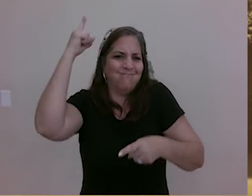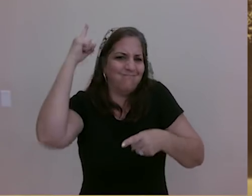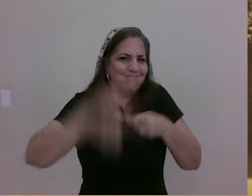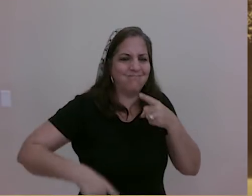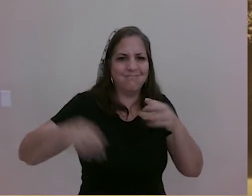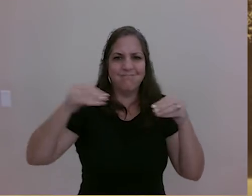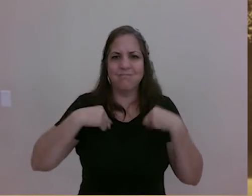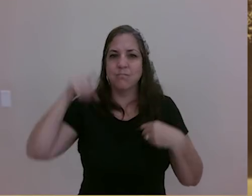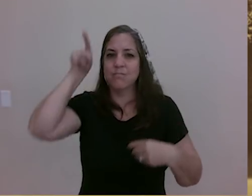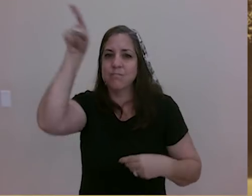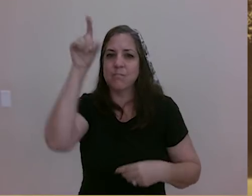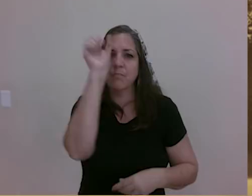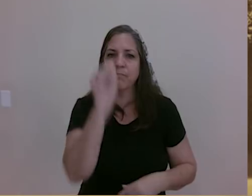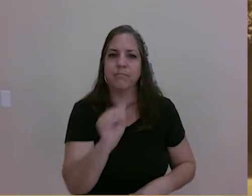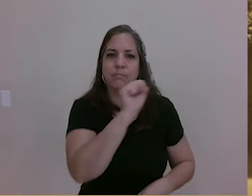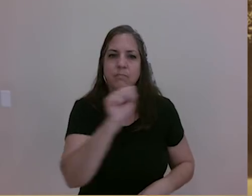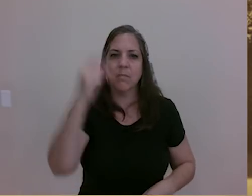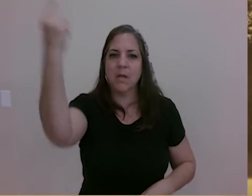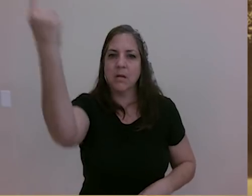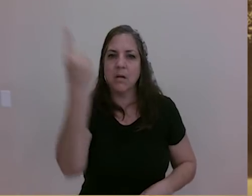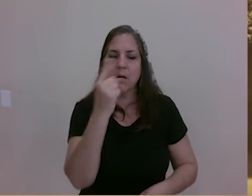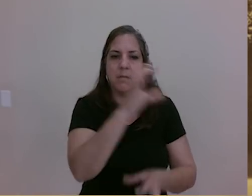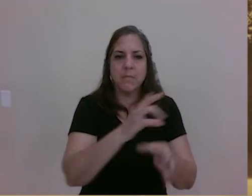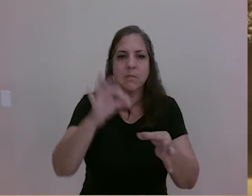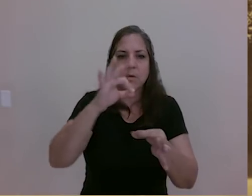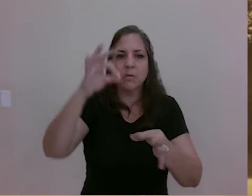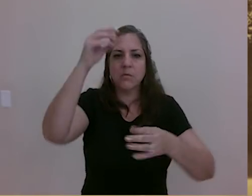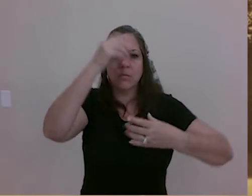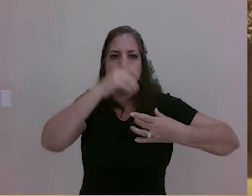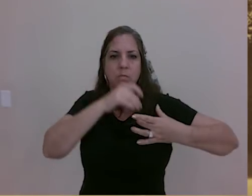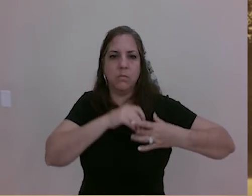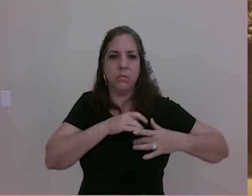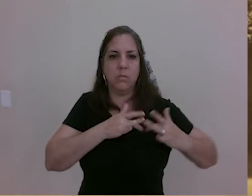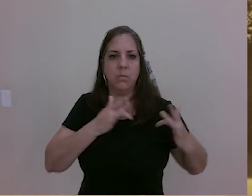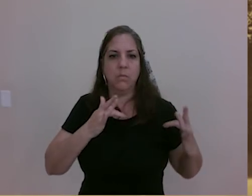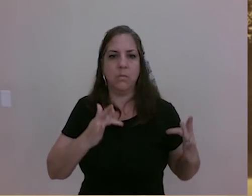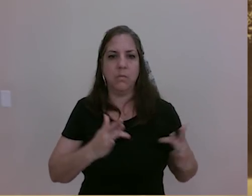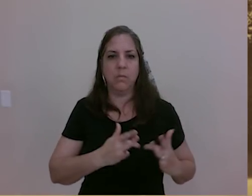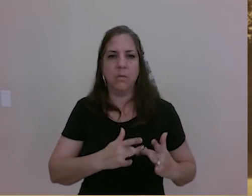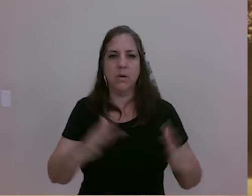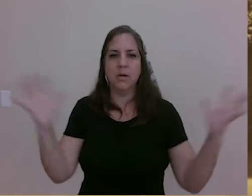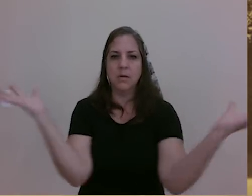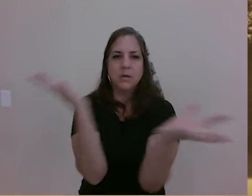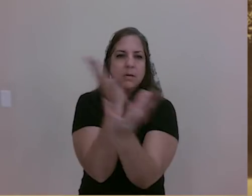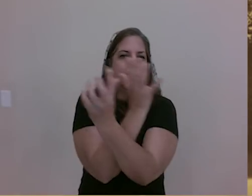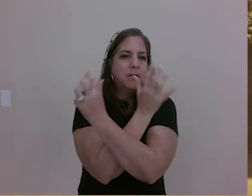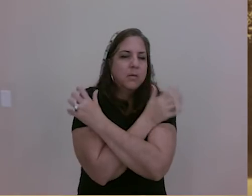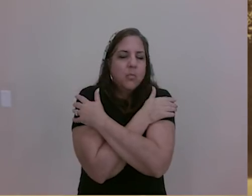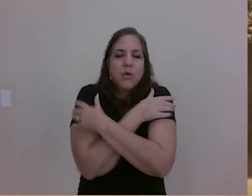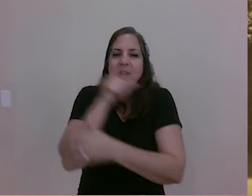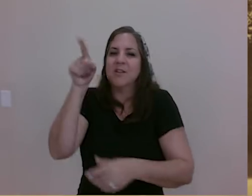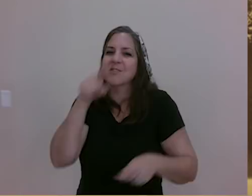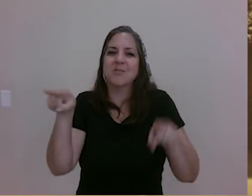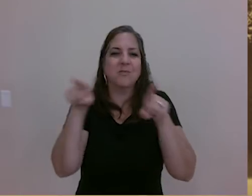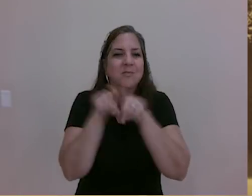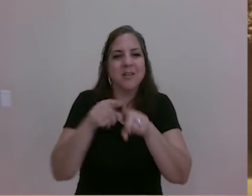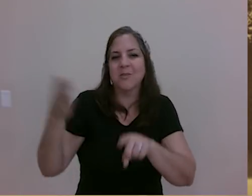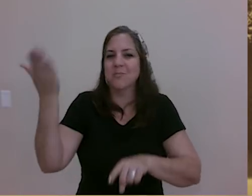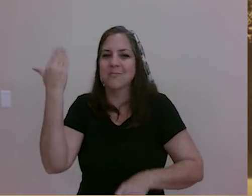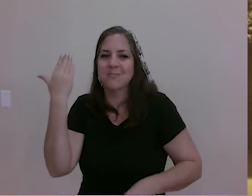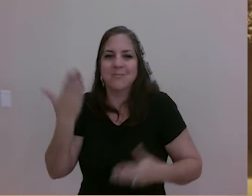you sacramentally, come at least spiritually into my heart. I embrace you as if you were already